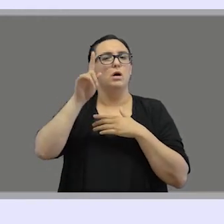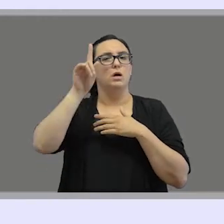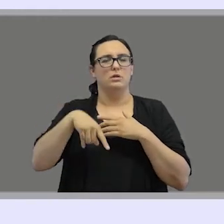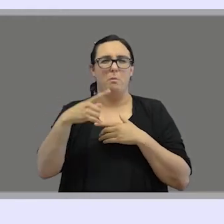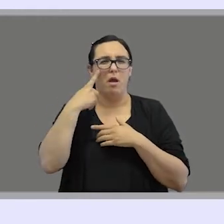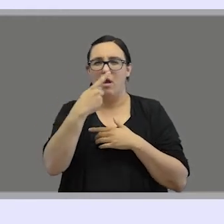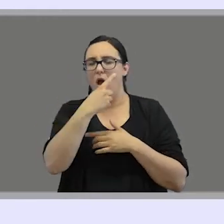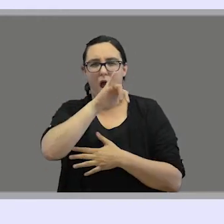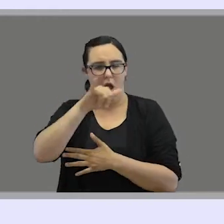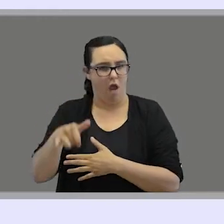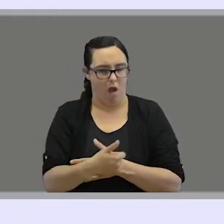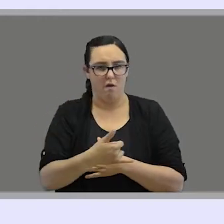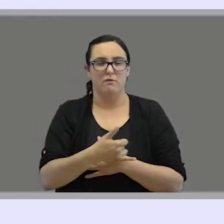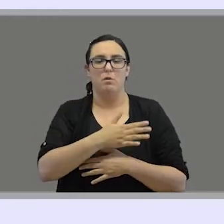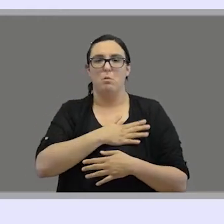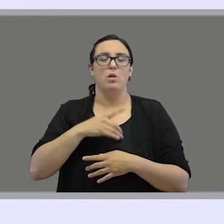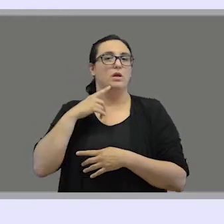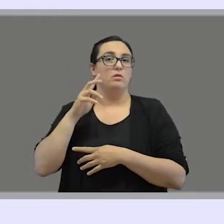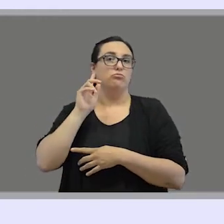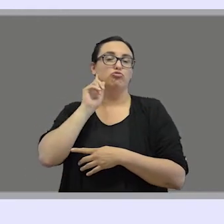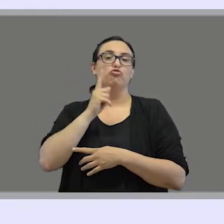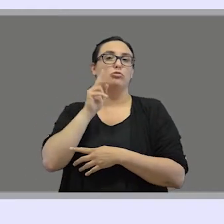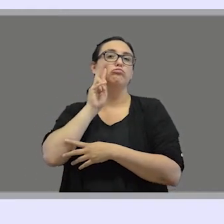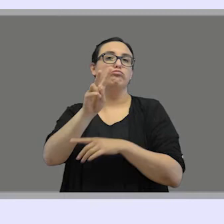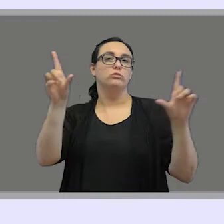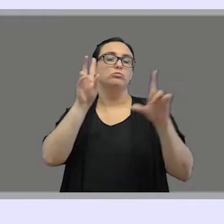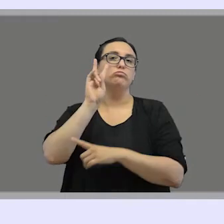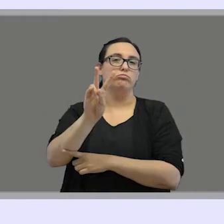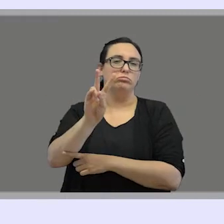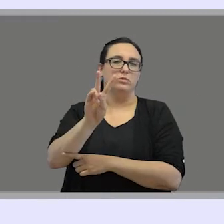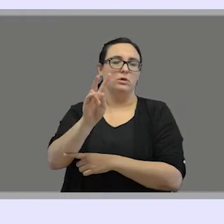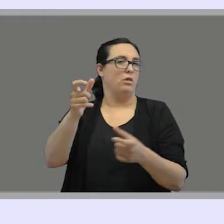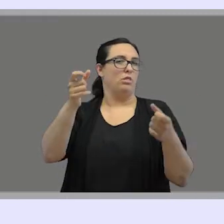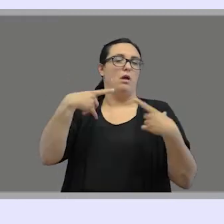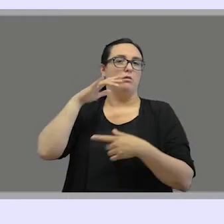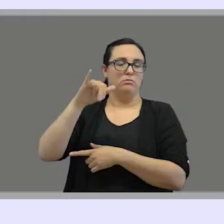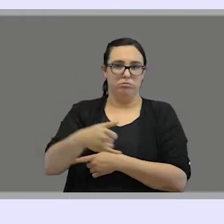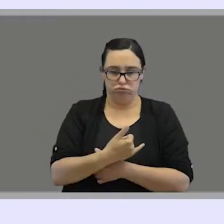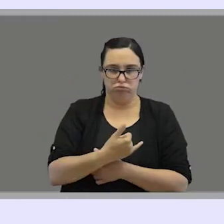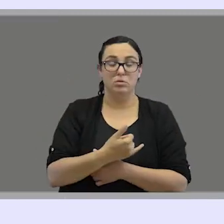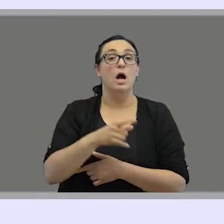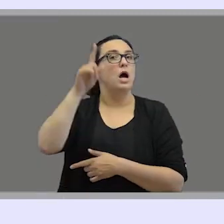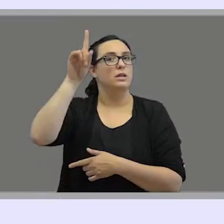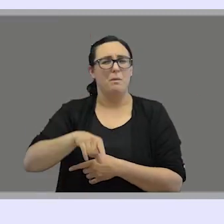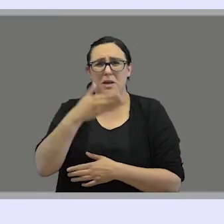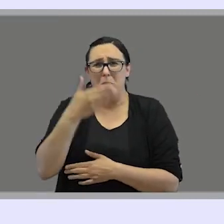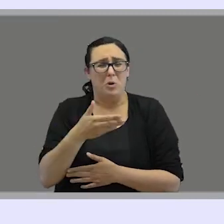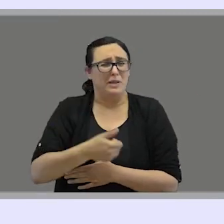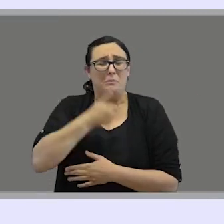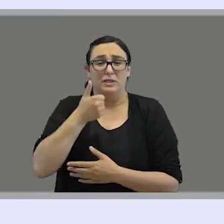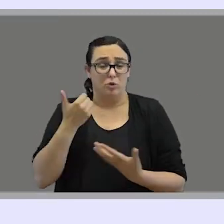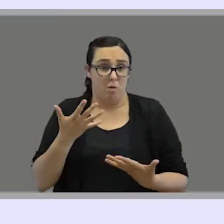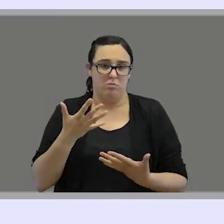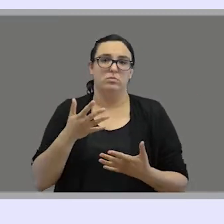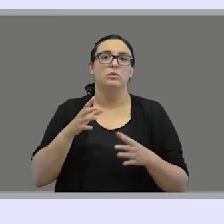or produce eye fatigue to the deaf viewers. And it is very important, or it is even more